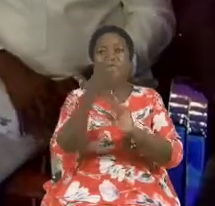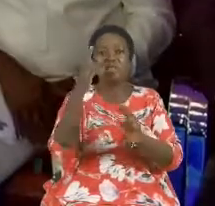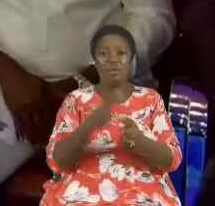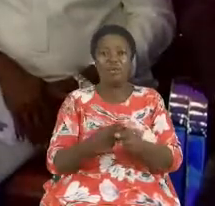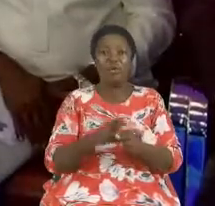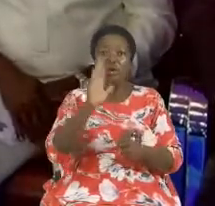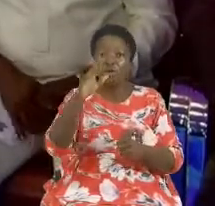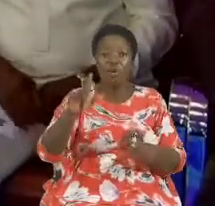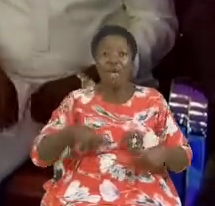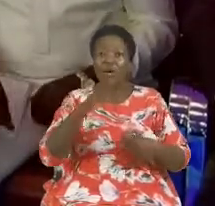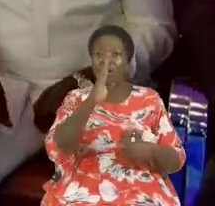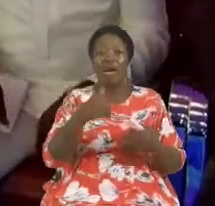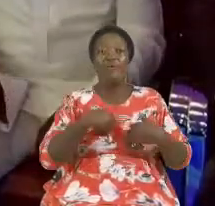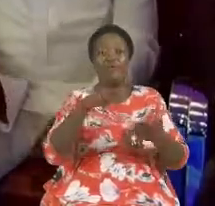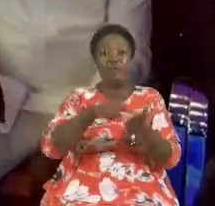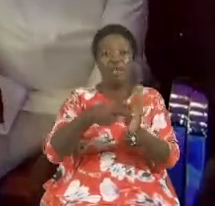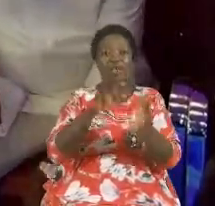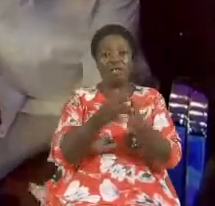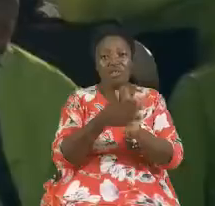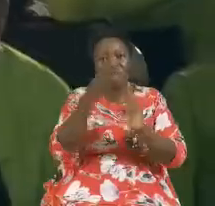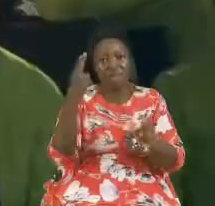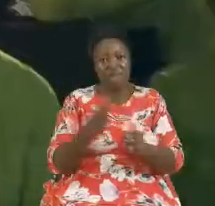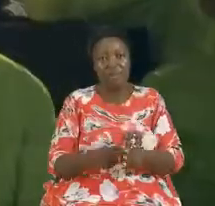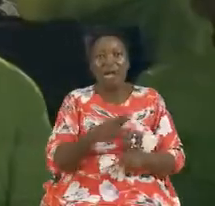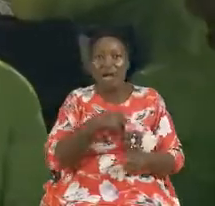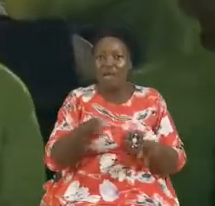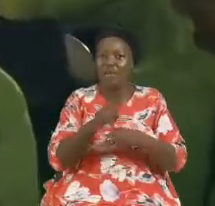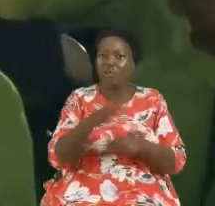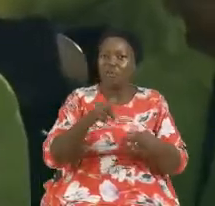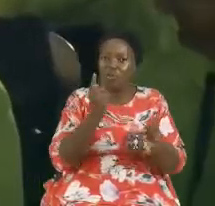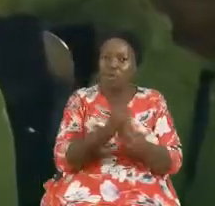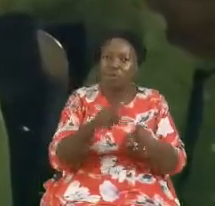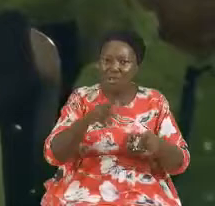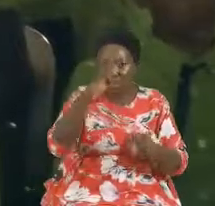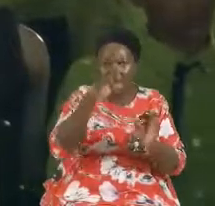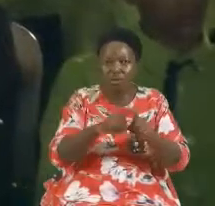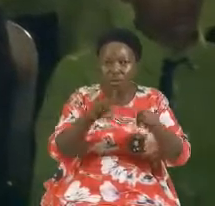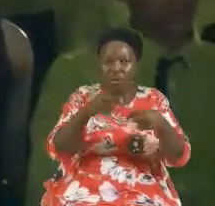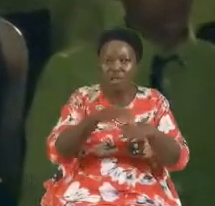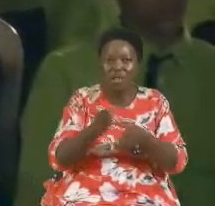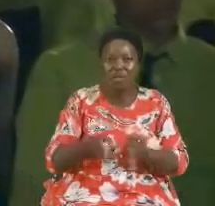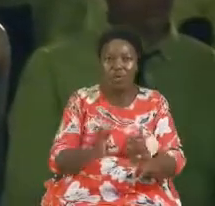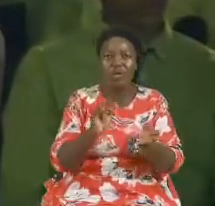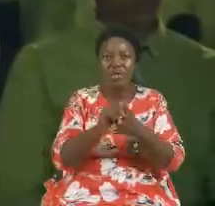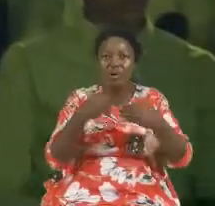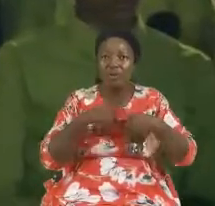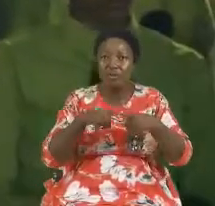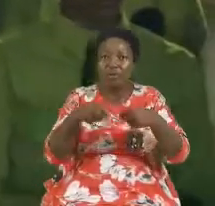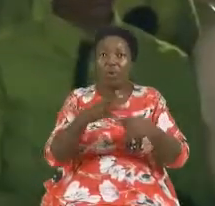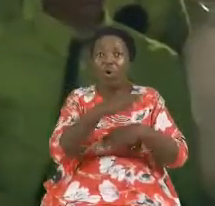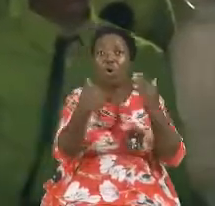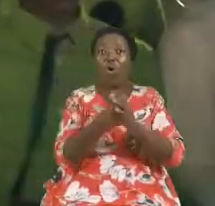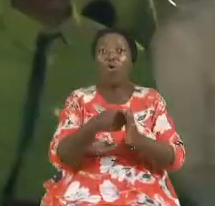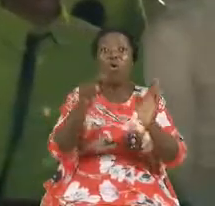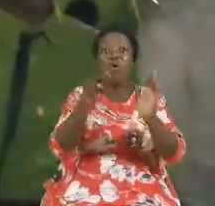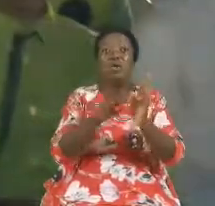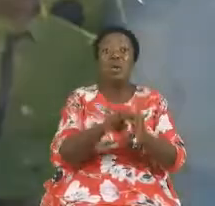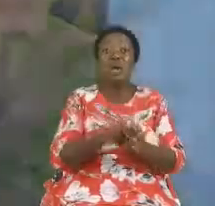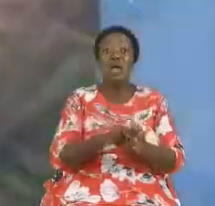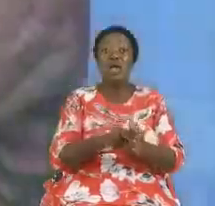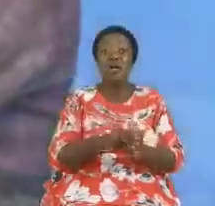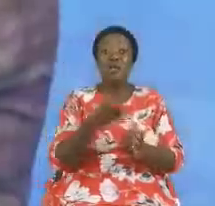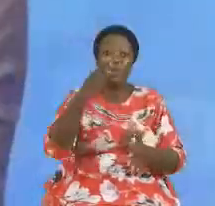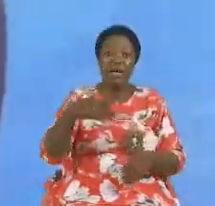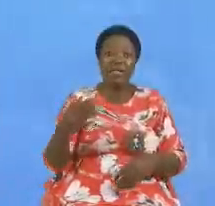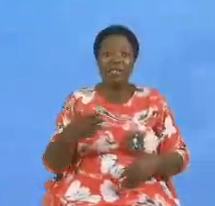Your life will be purposeful. And as you are purposefully going in the direction you ought to